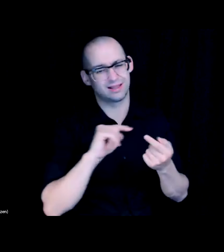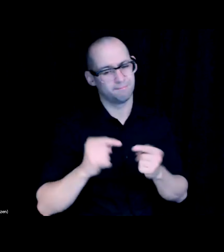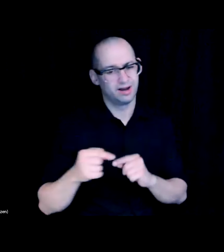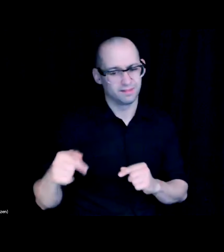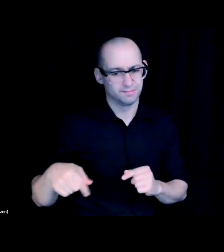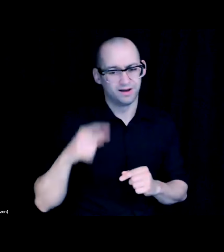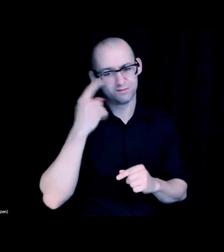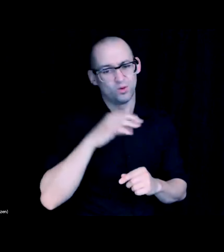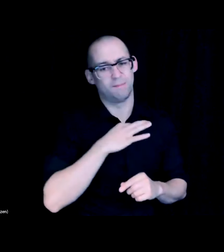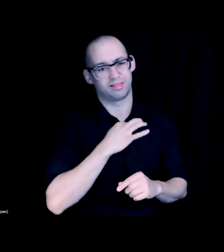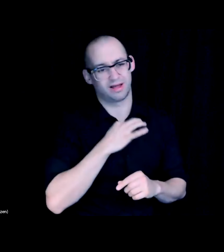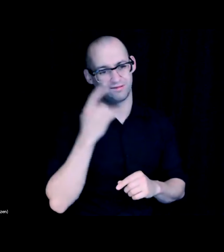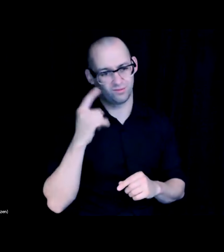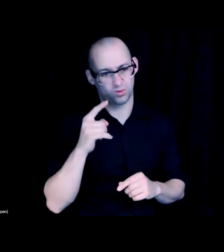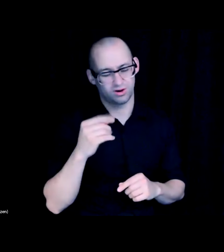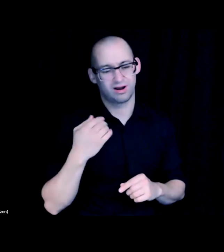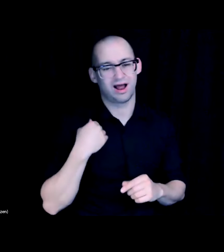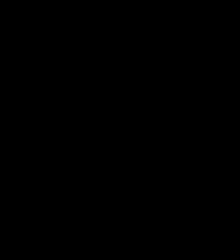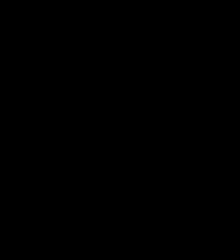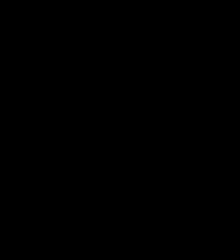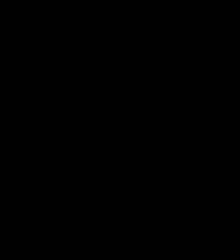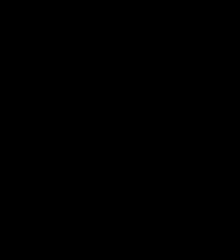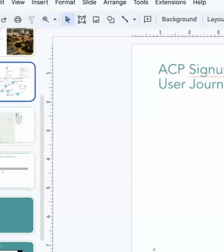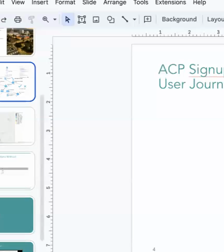apply for. I actually have a couple of slides here.